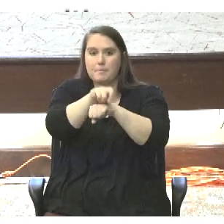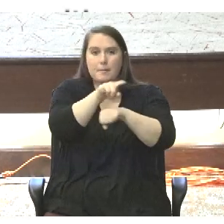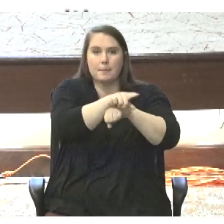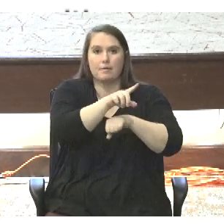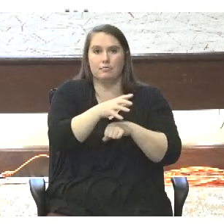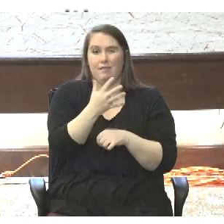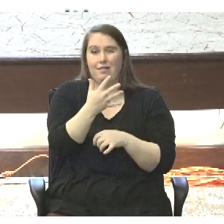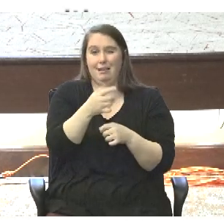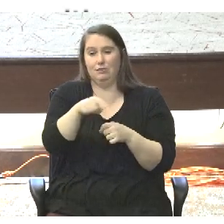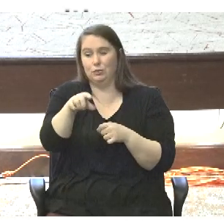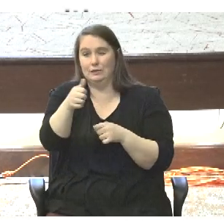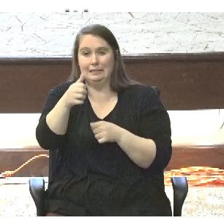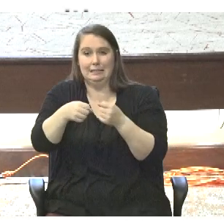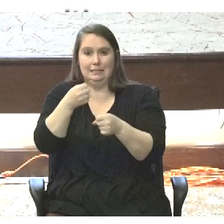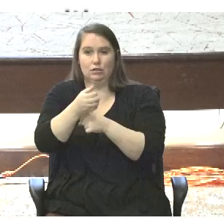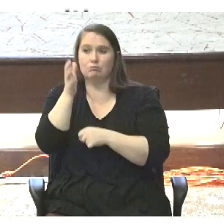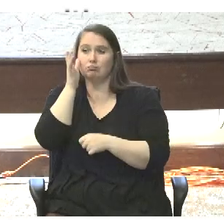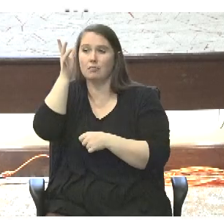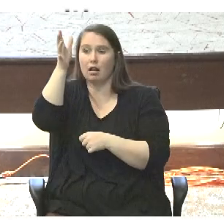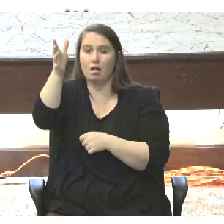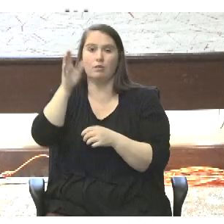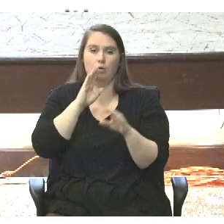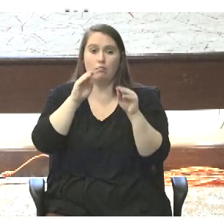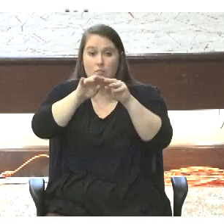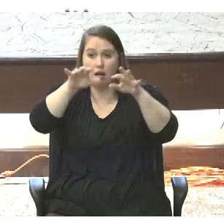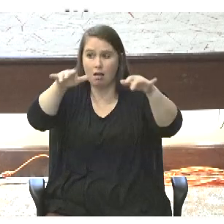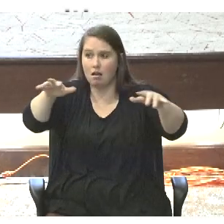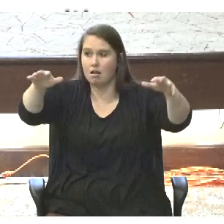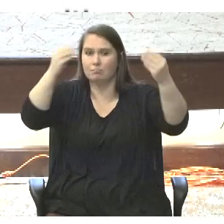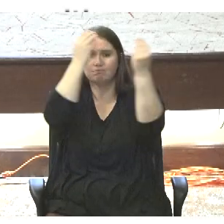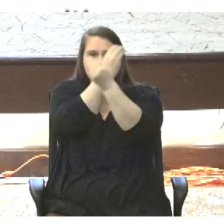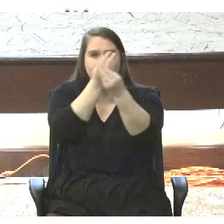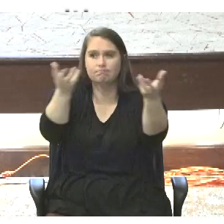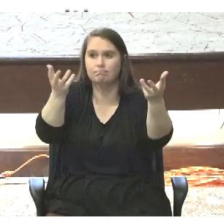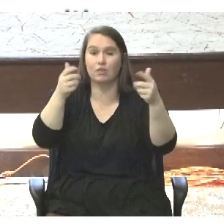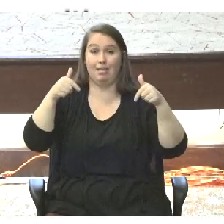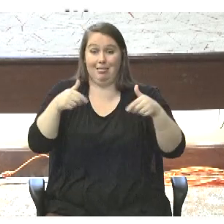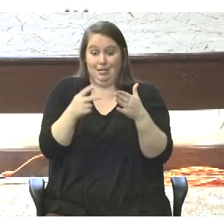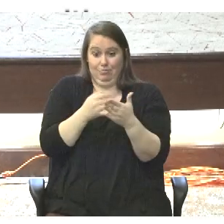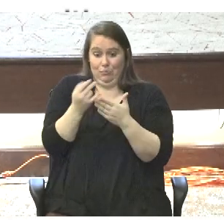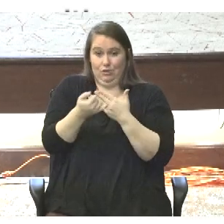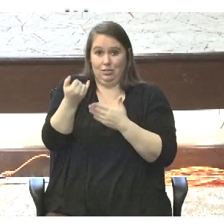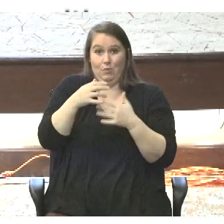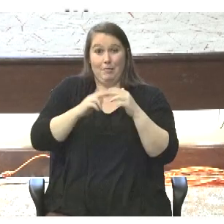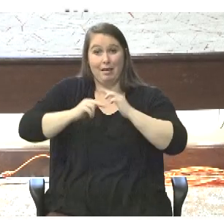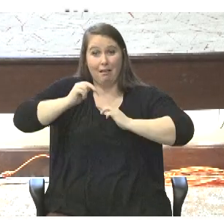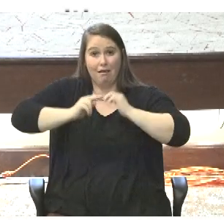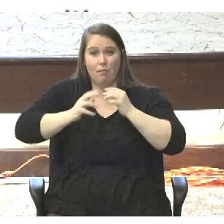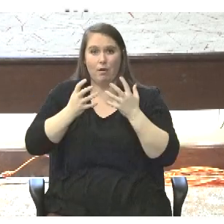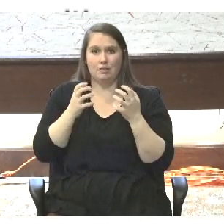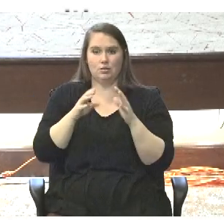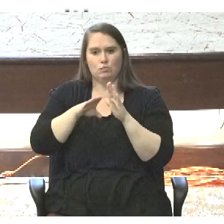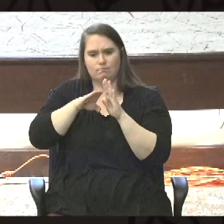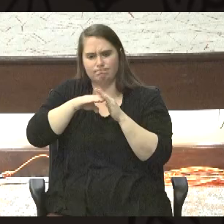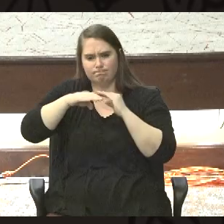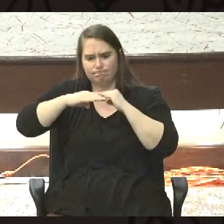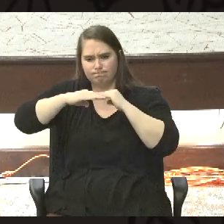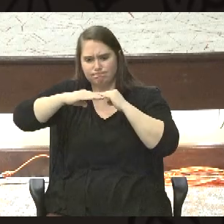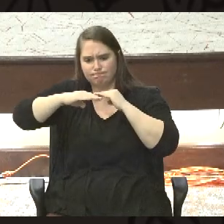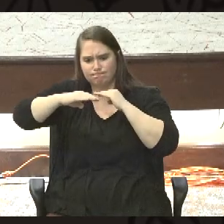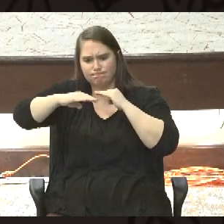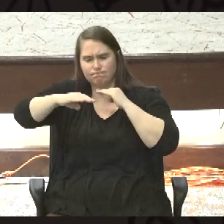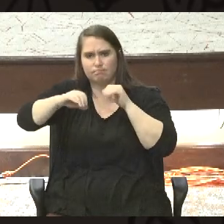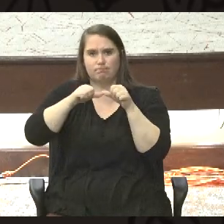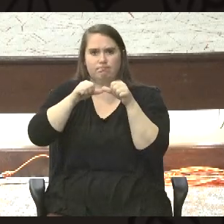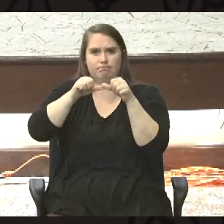next 5 to 10 years. We really want what we build in this project to be sustainable and allow you guys to keep growing